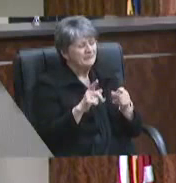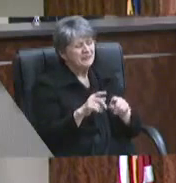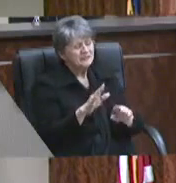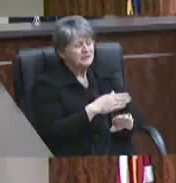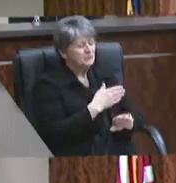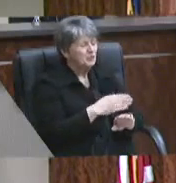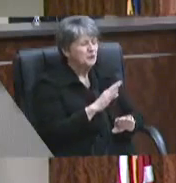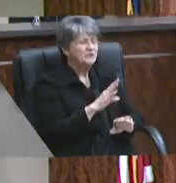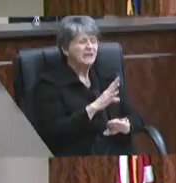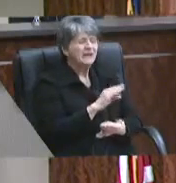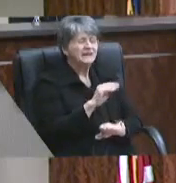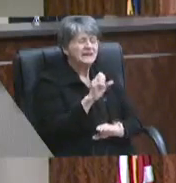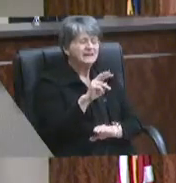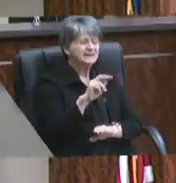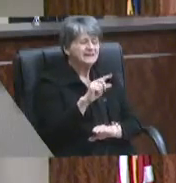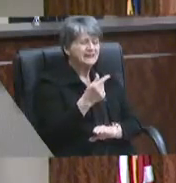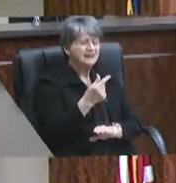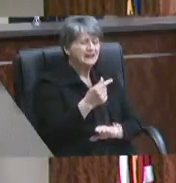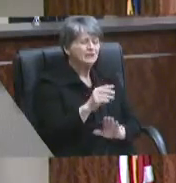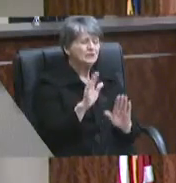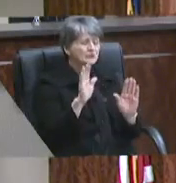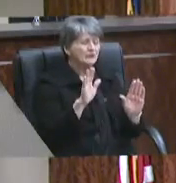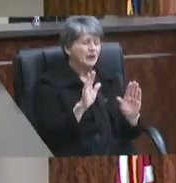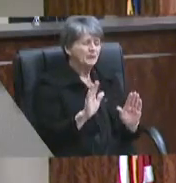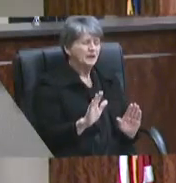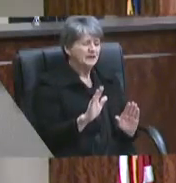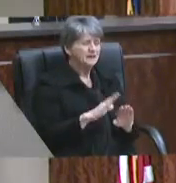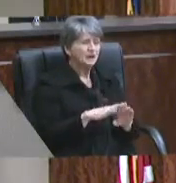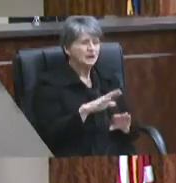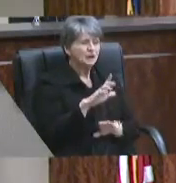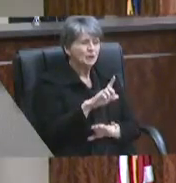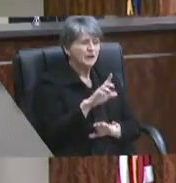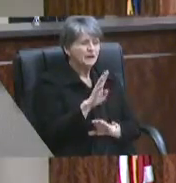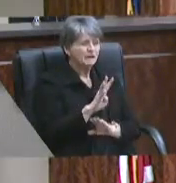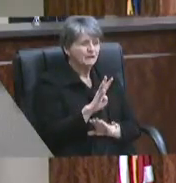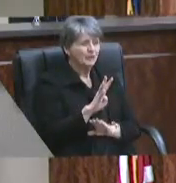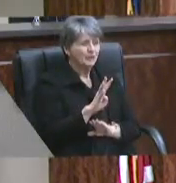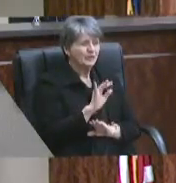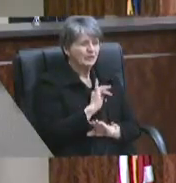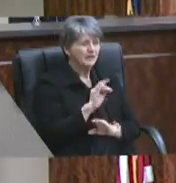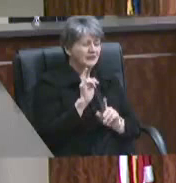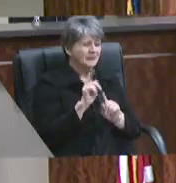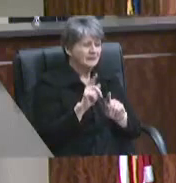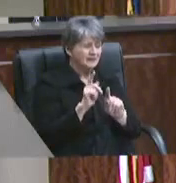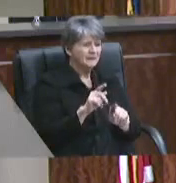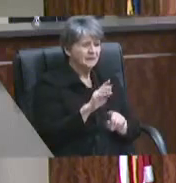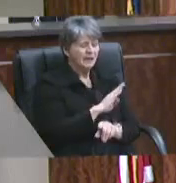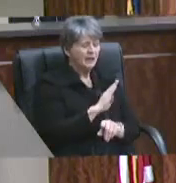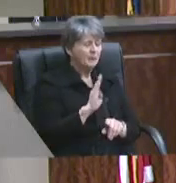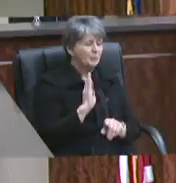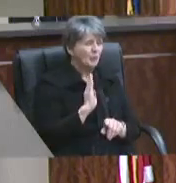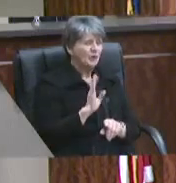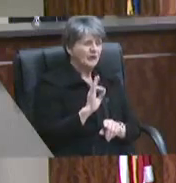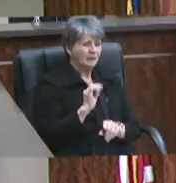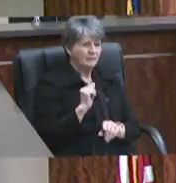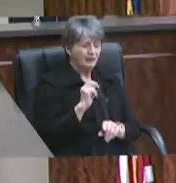singing was fabulous from them. On the 24th, I attended a Board of Appeals hearing on the